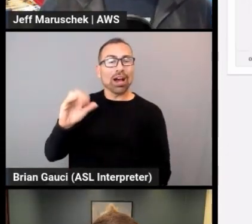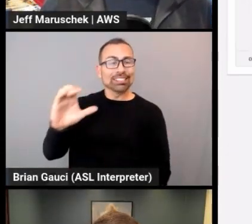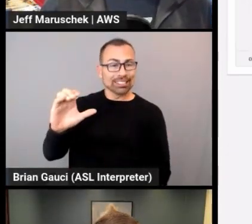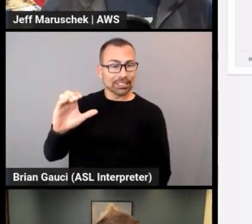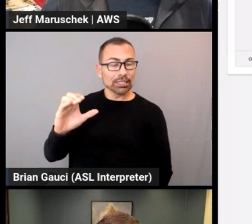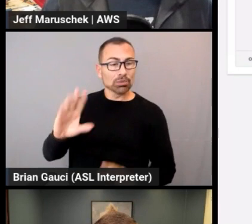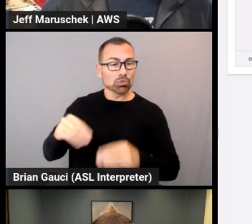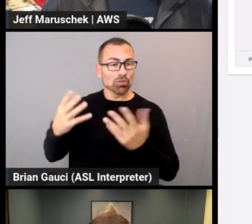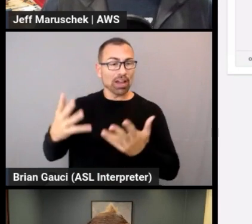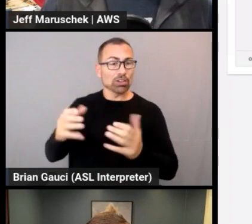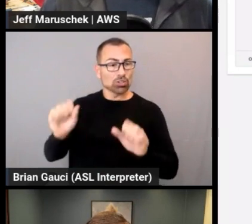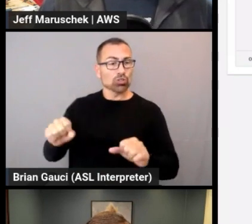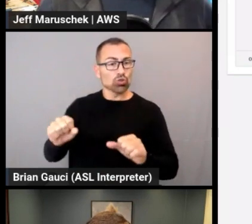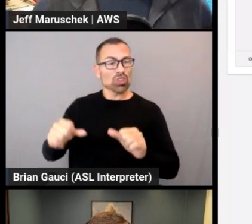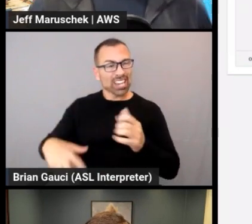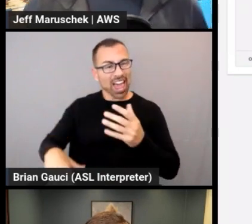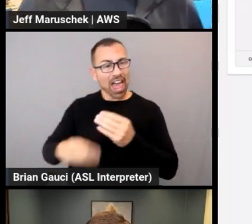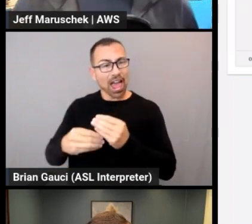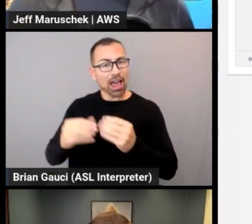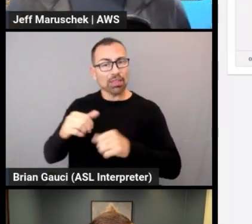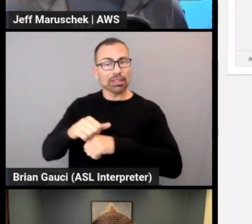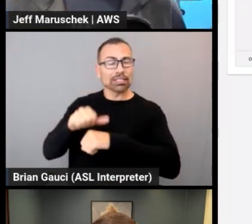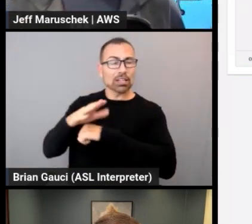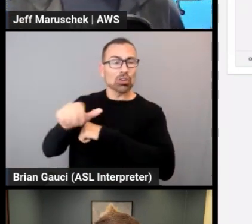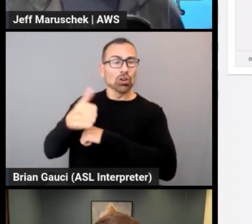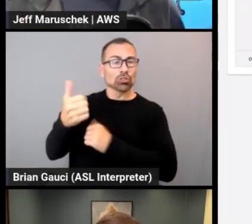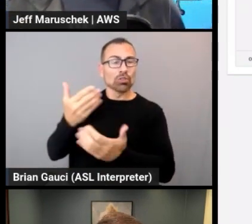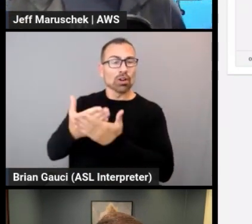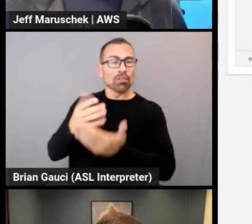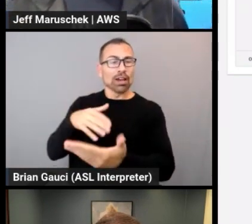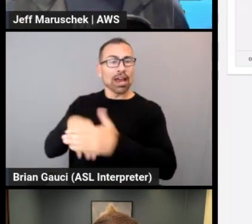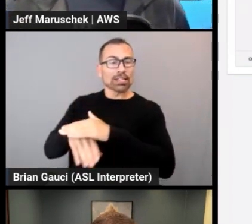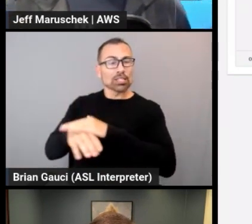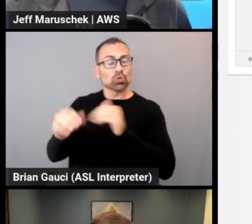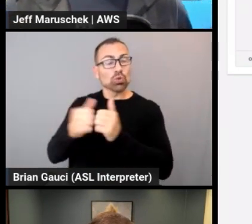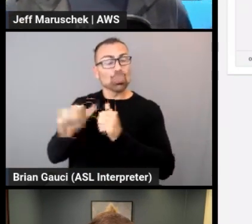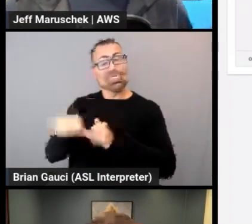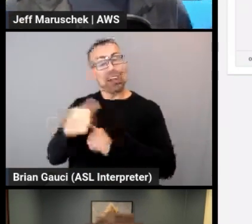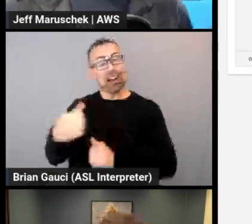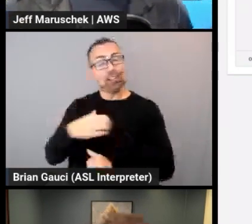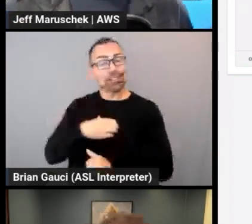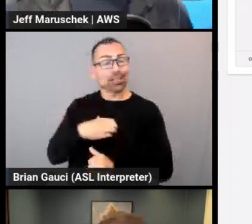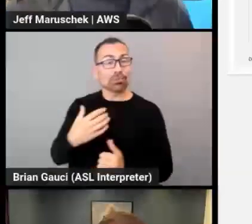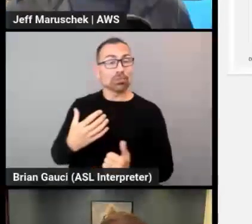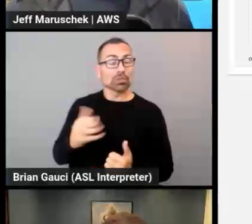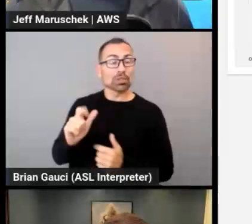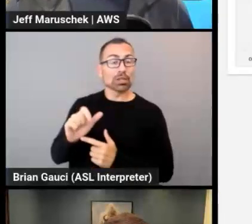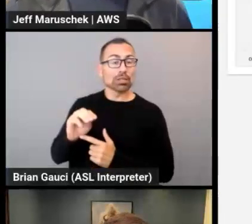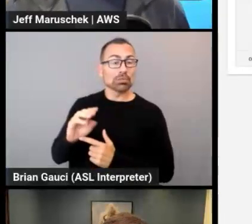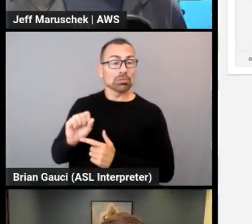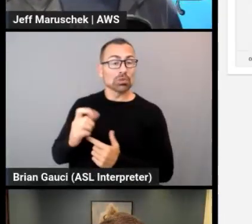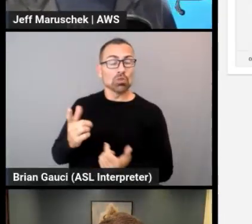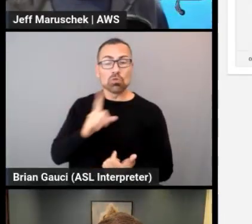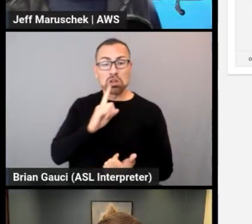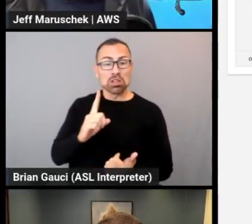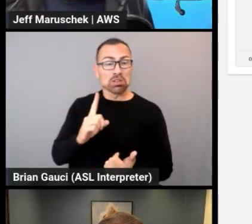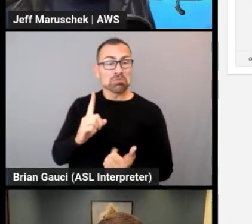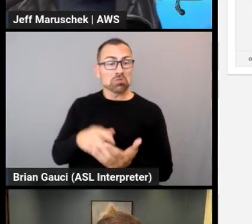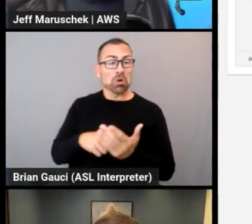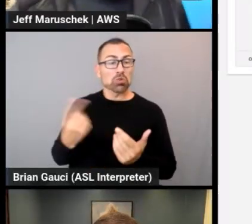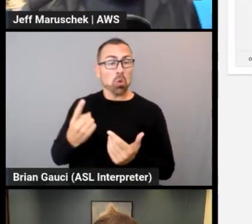along to verified access with all these other different claims. And all you had to do is just update the policy to match on it. Perfect.